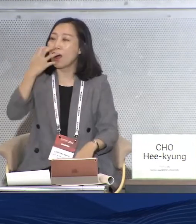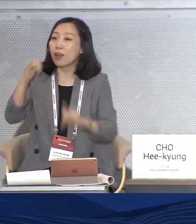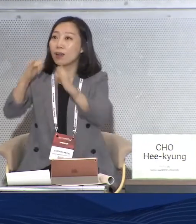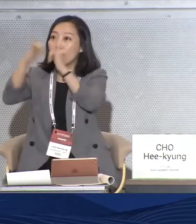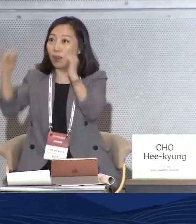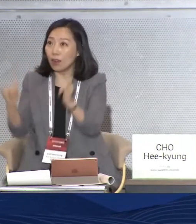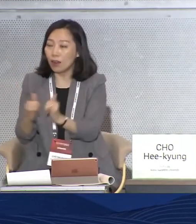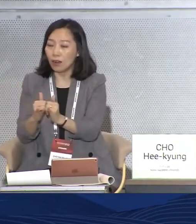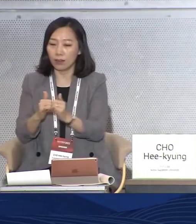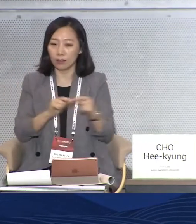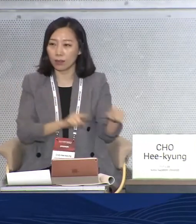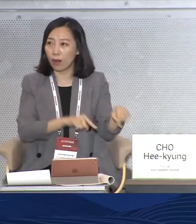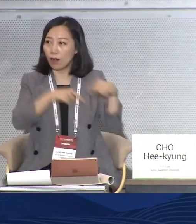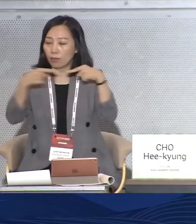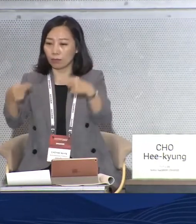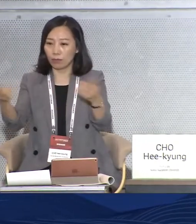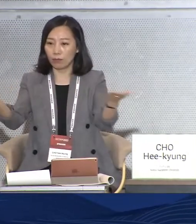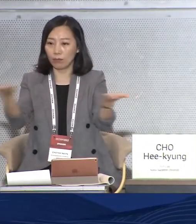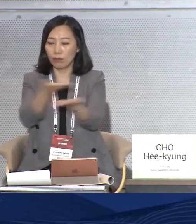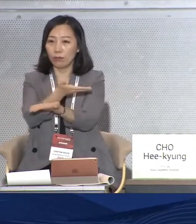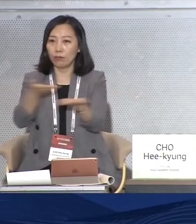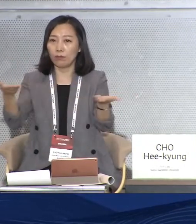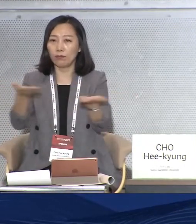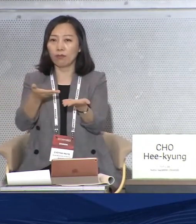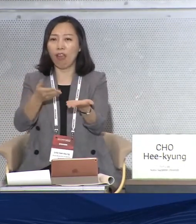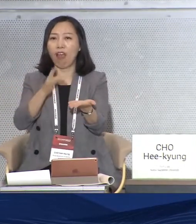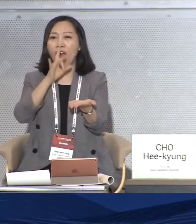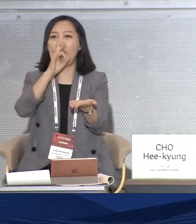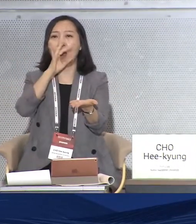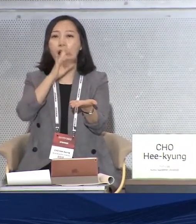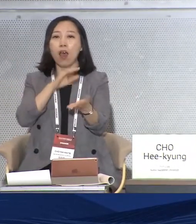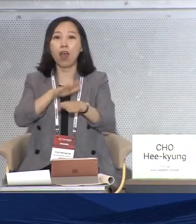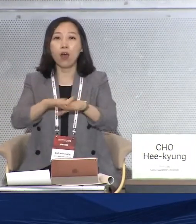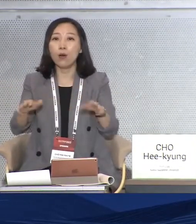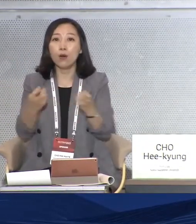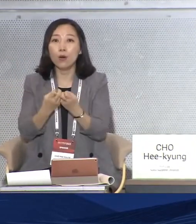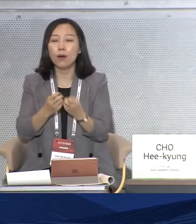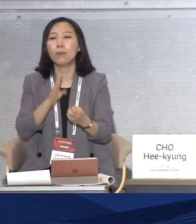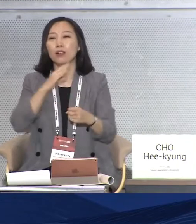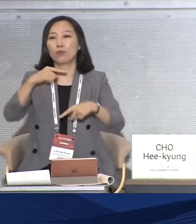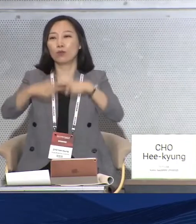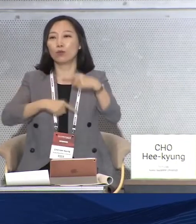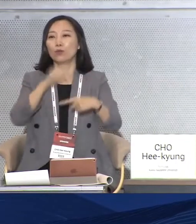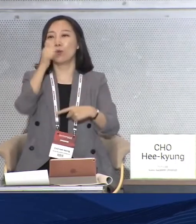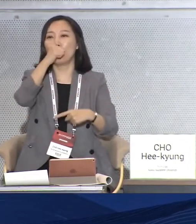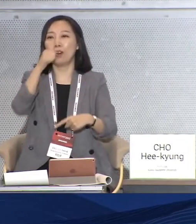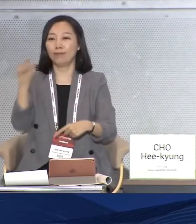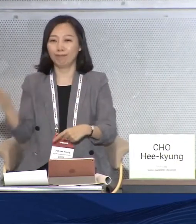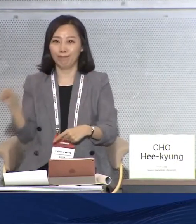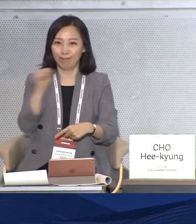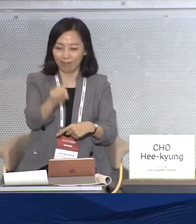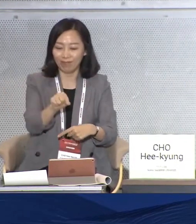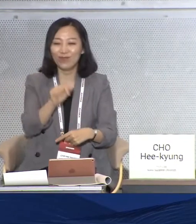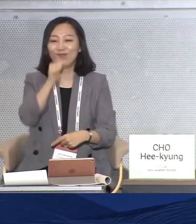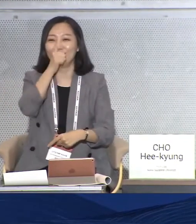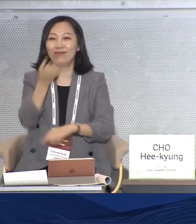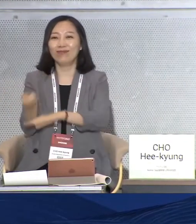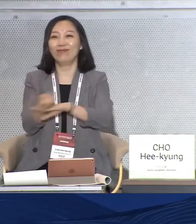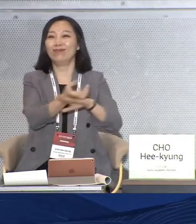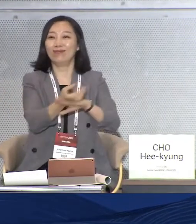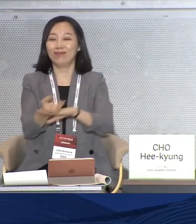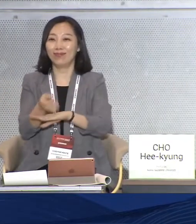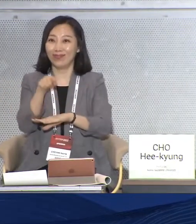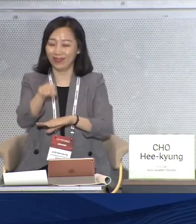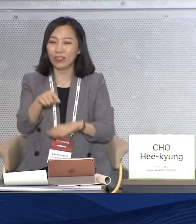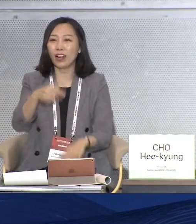So you can actually enjoy it, and then you can enjoy your communications.